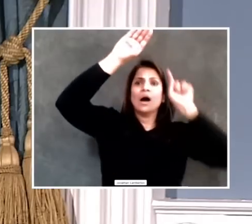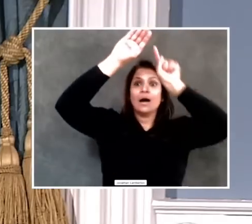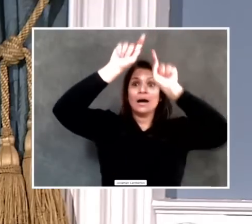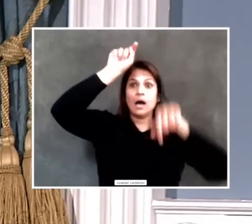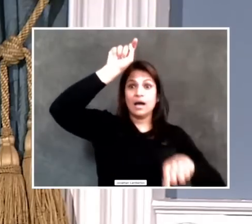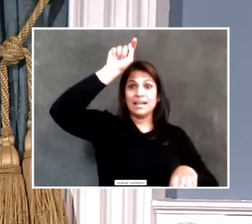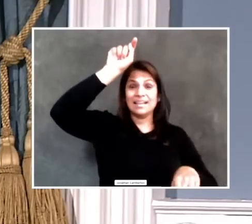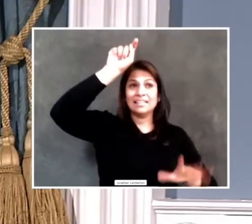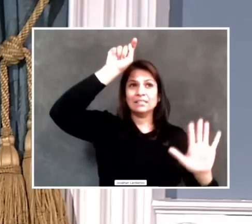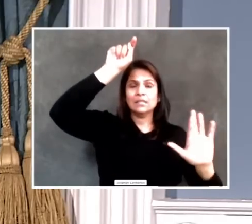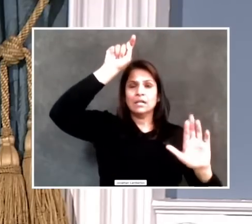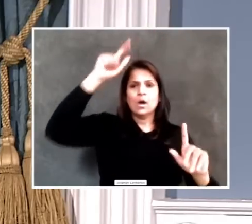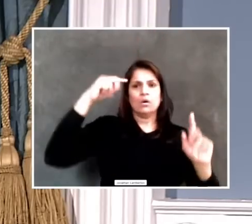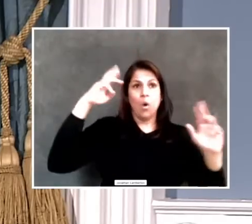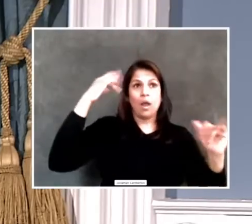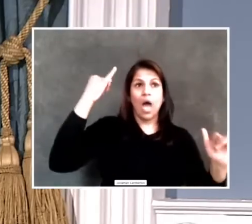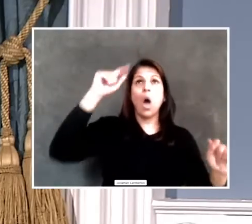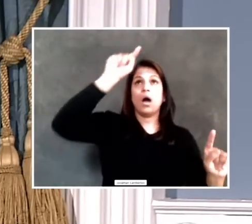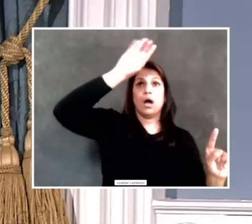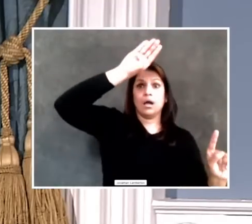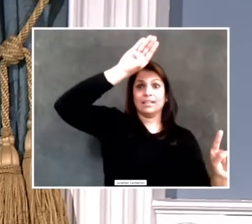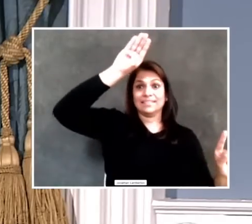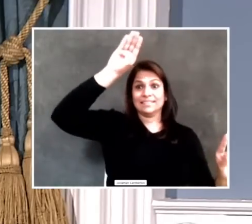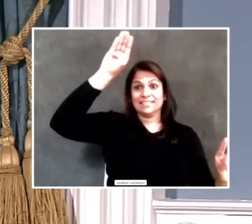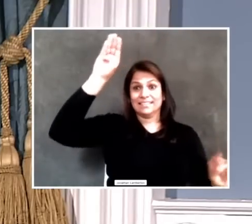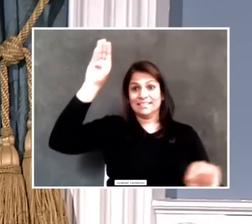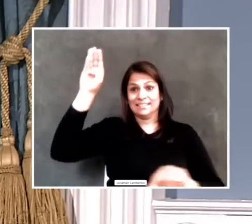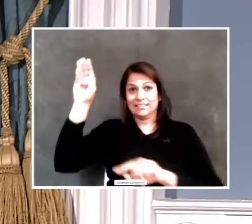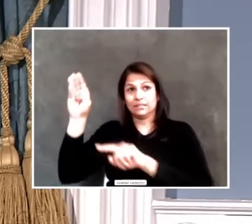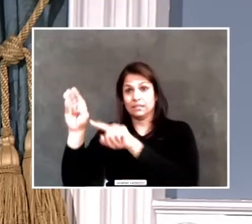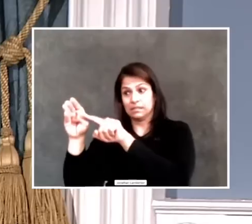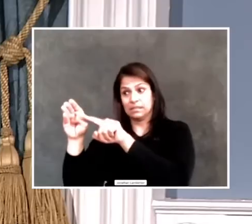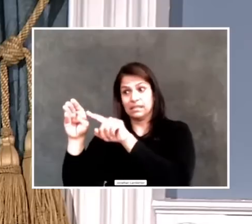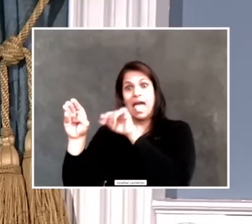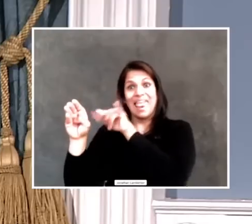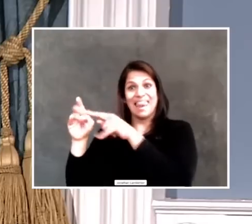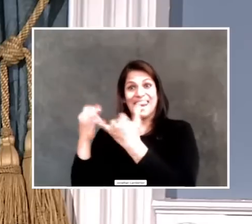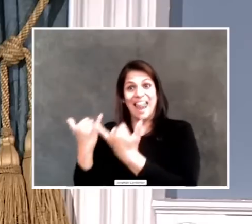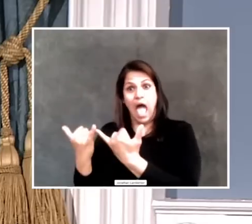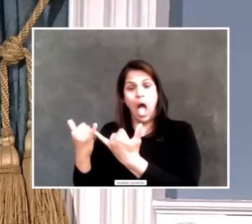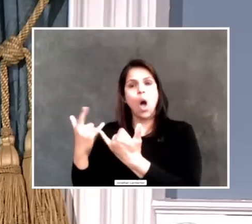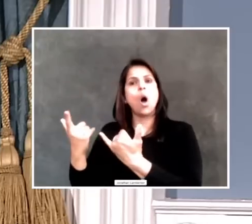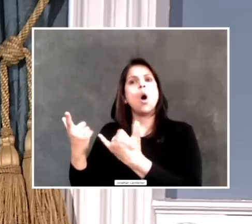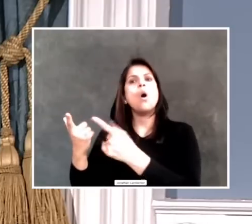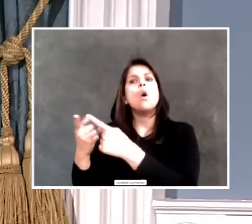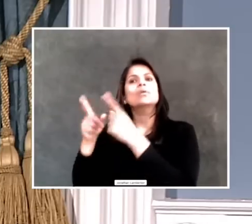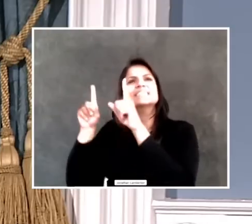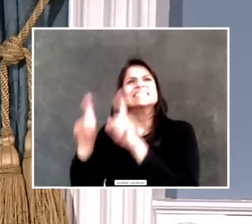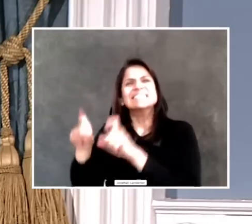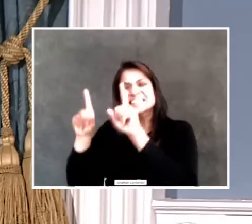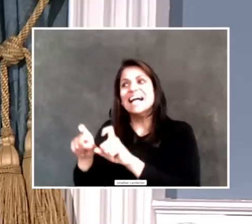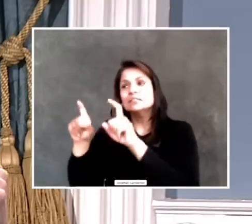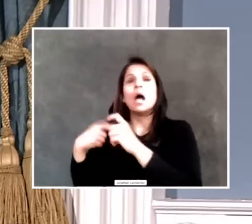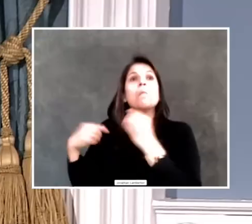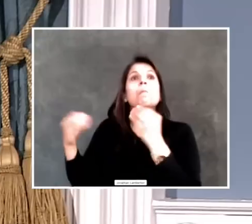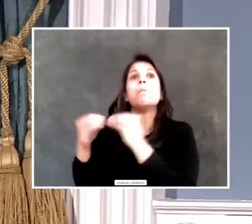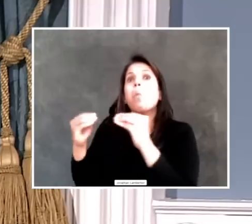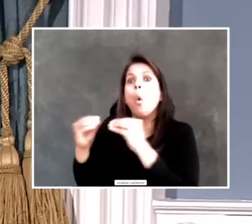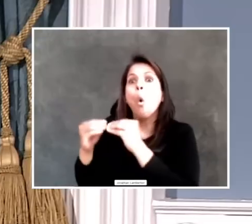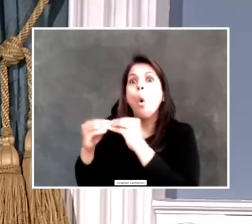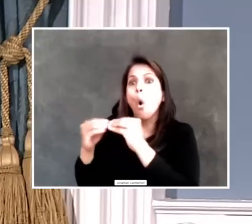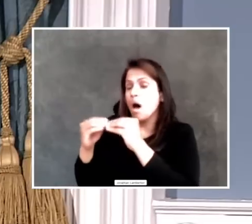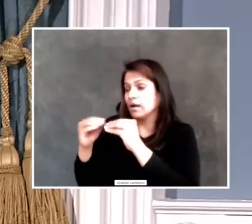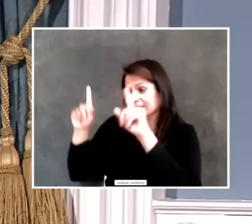think back to the weather chart that the mayor put up and looking at, is it cloudy or is it sunny,